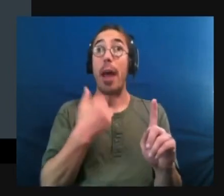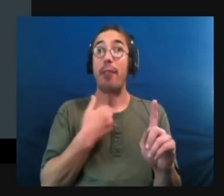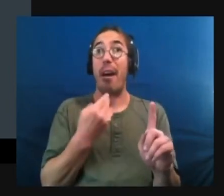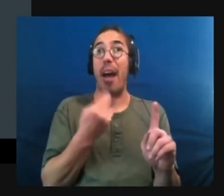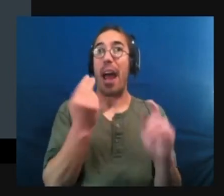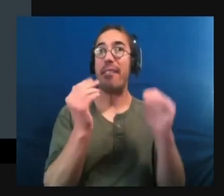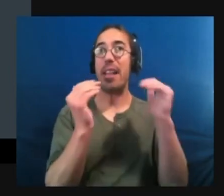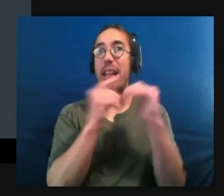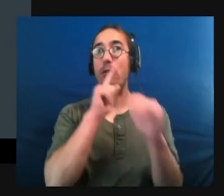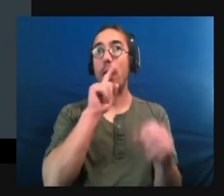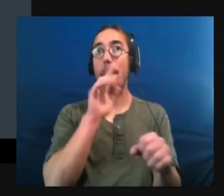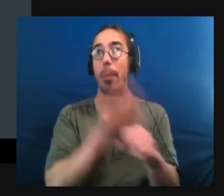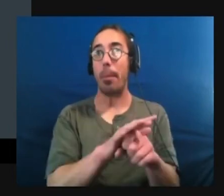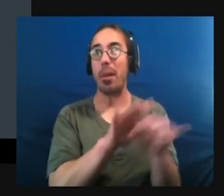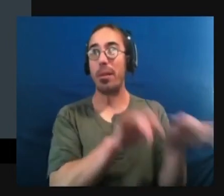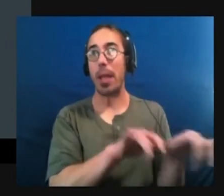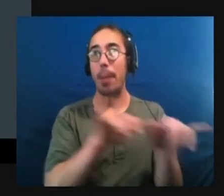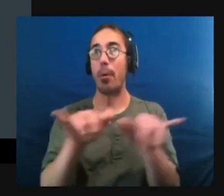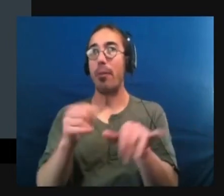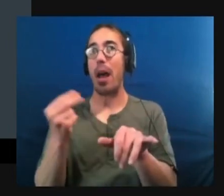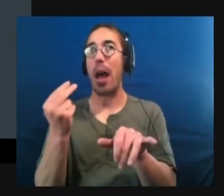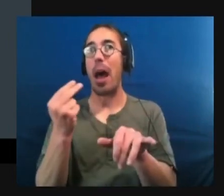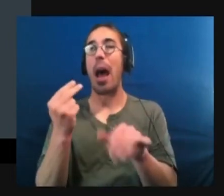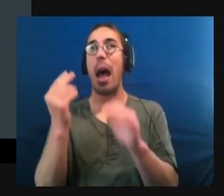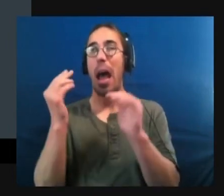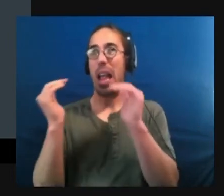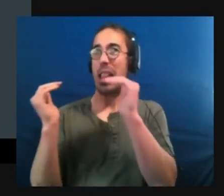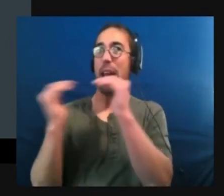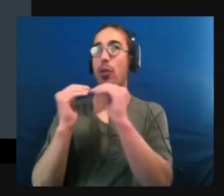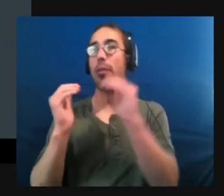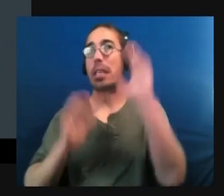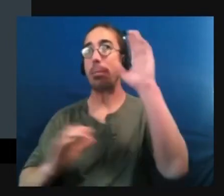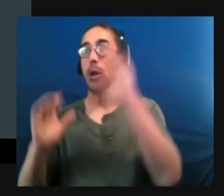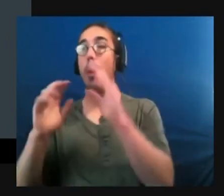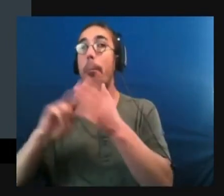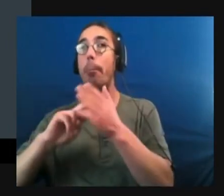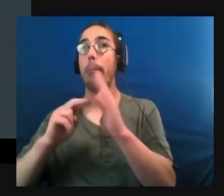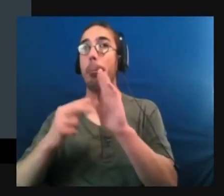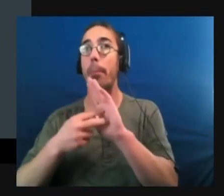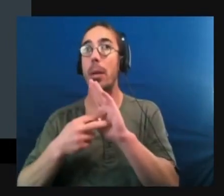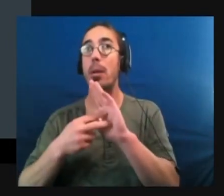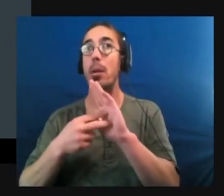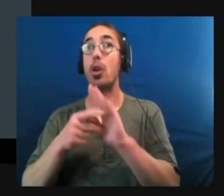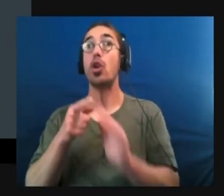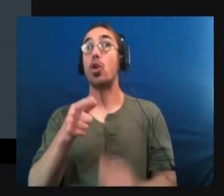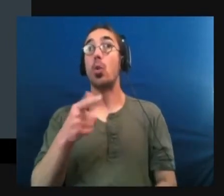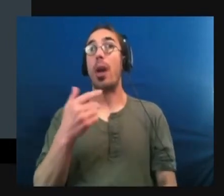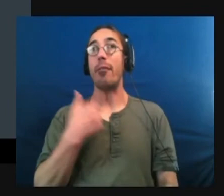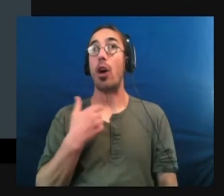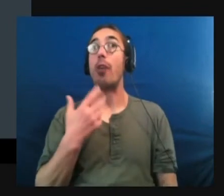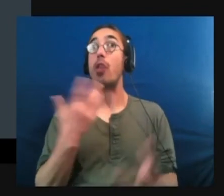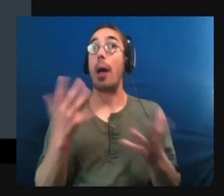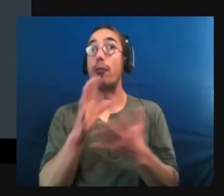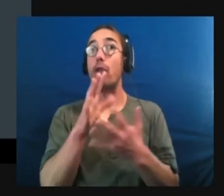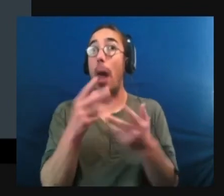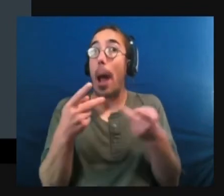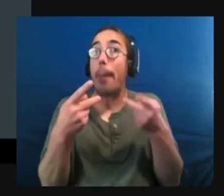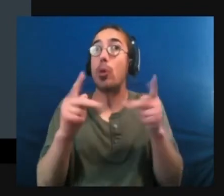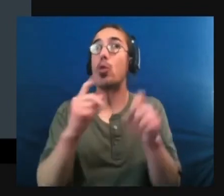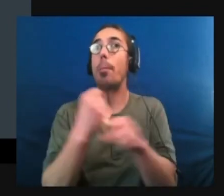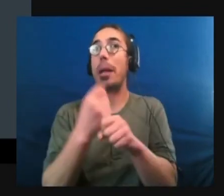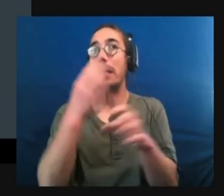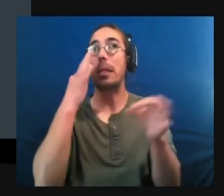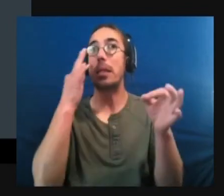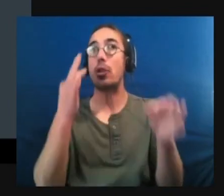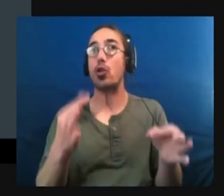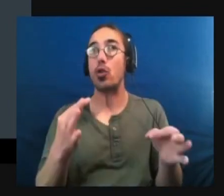of commitment and you have a high level of exploration, meaning that you have a lot of opportunities to make decisions